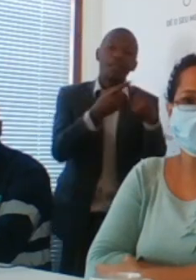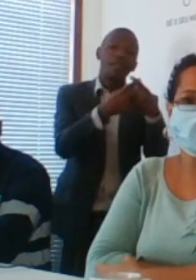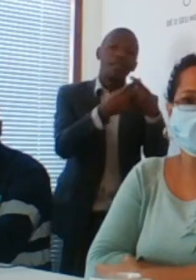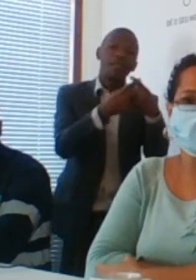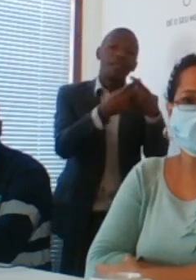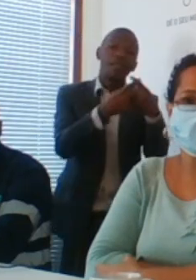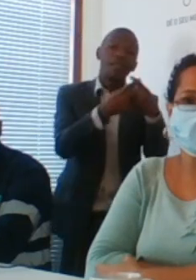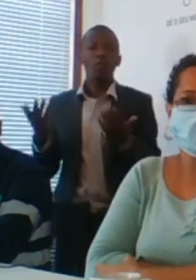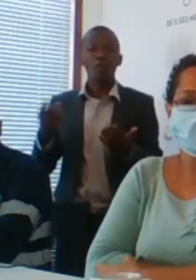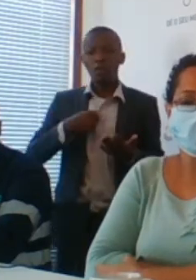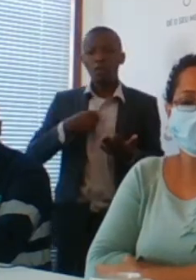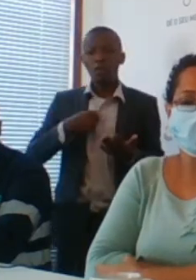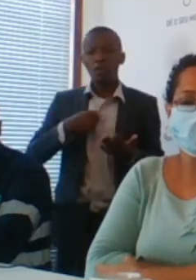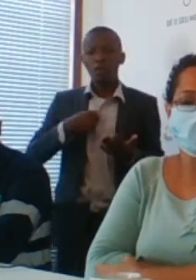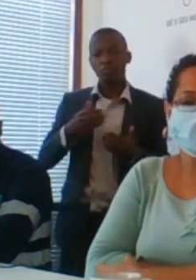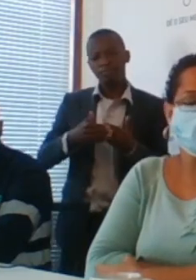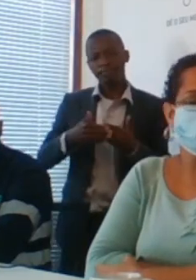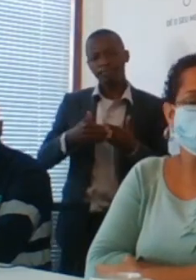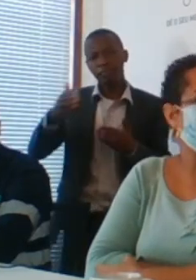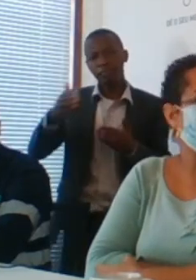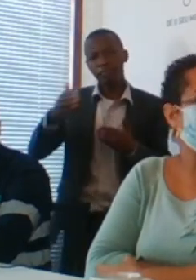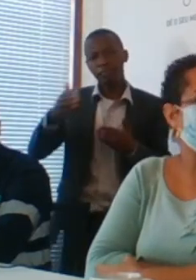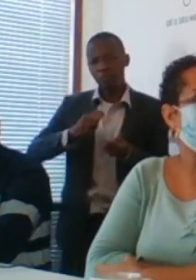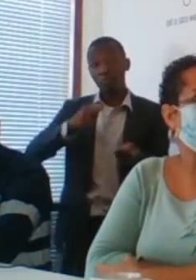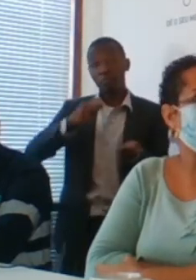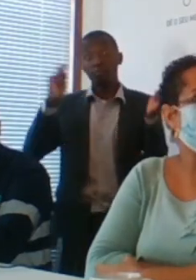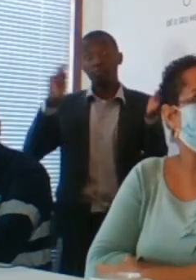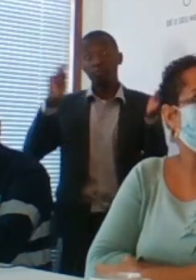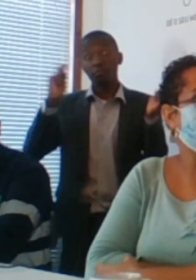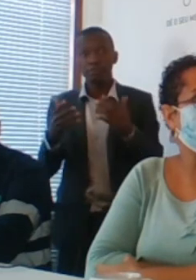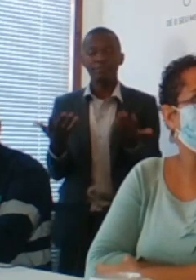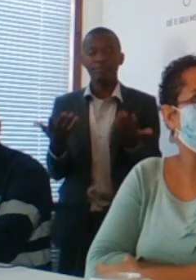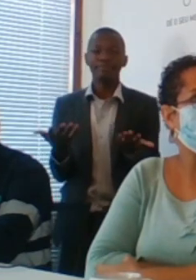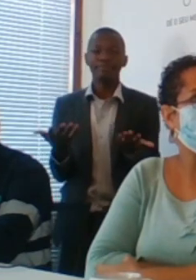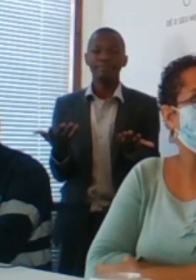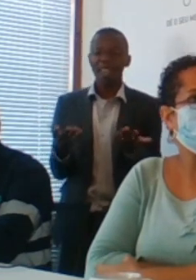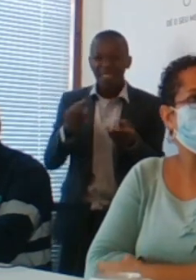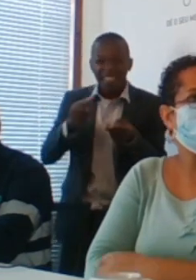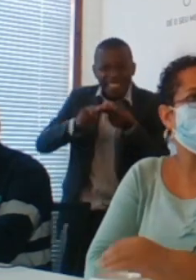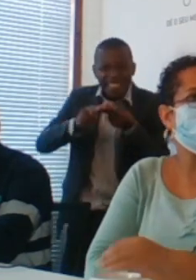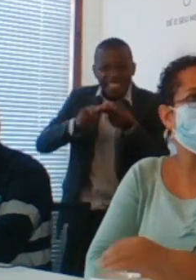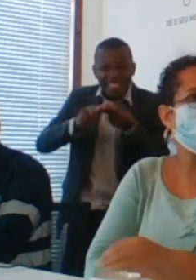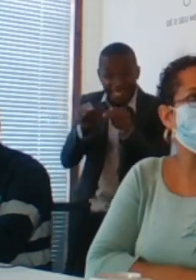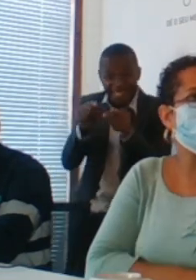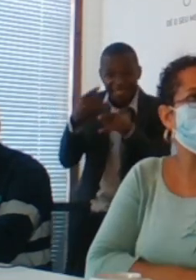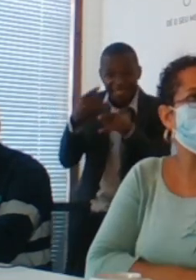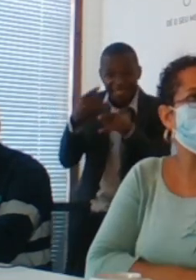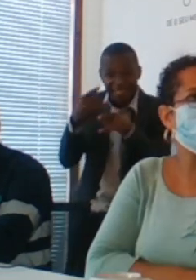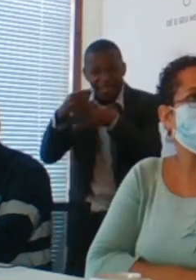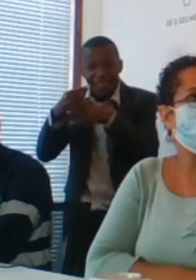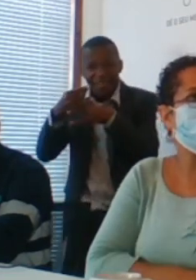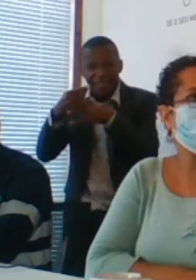change from now on, that's good. Also, these kind of meetings should also help so that employers